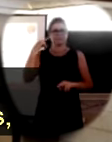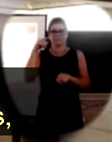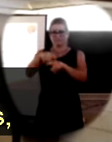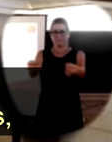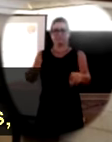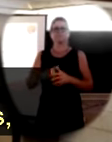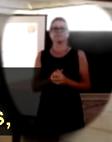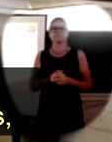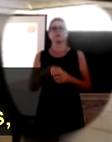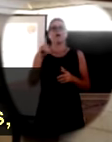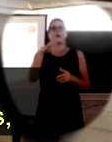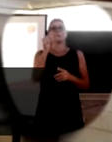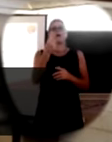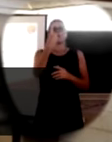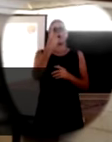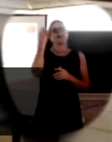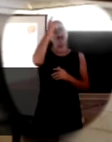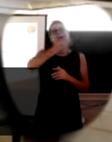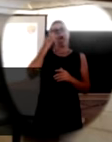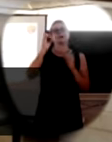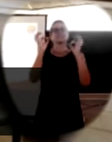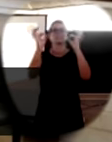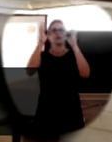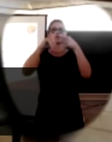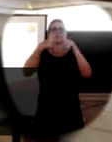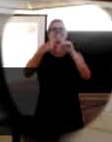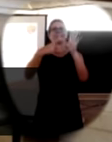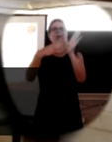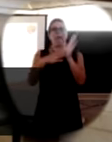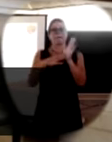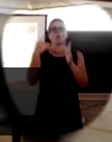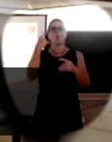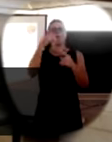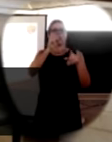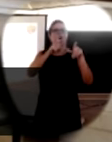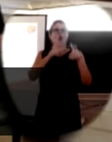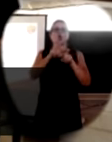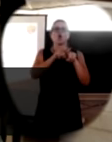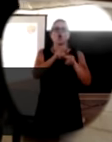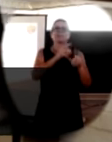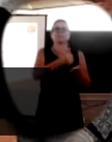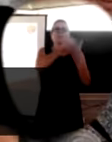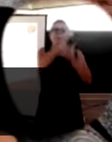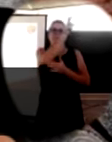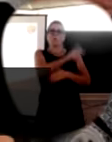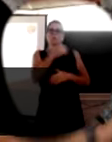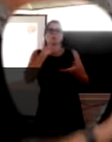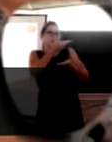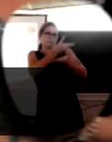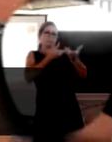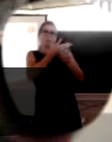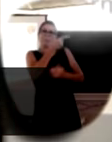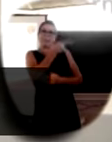of special exam conditions. You would work with the learning support coordinator with that. So just to quickly finish